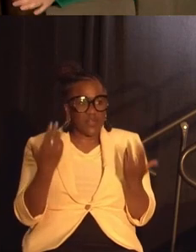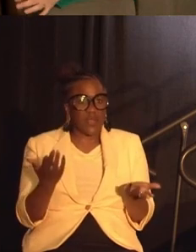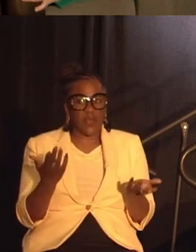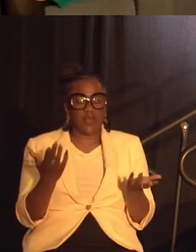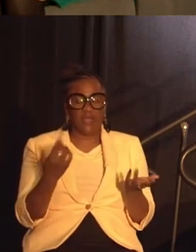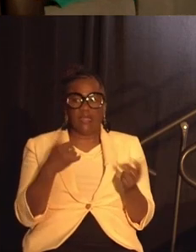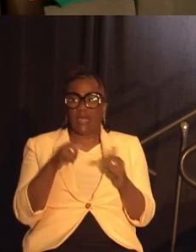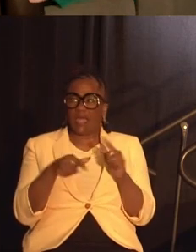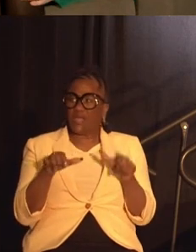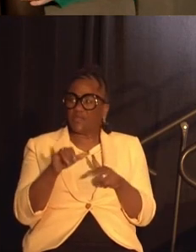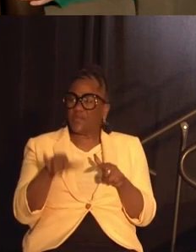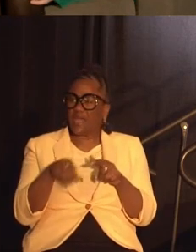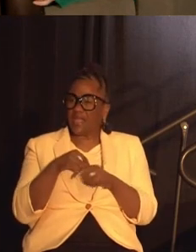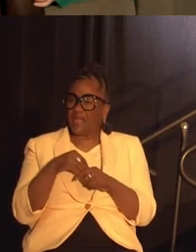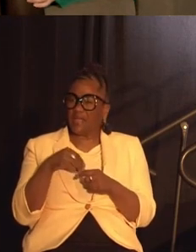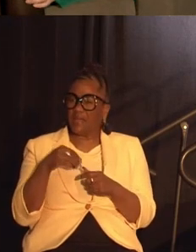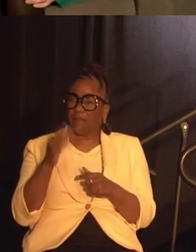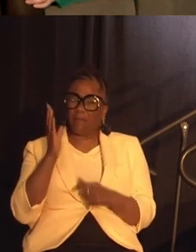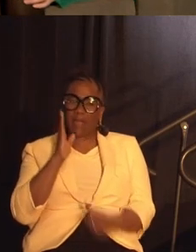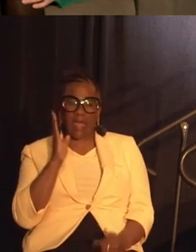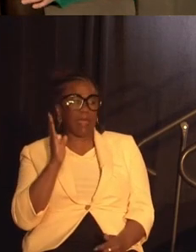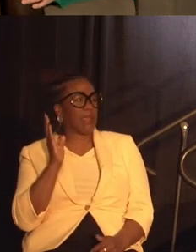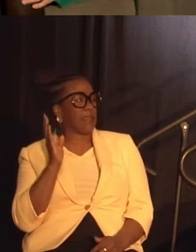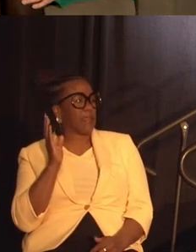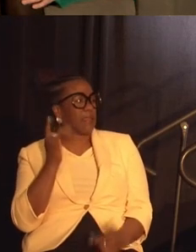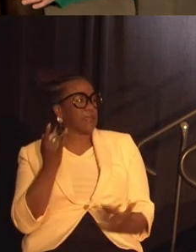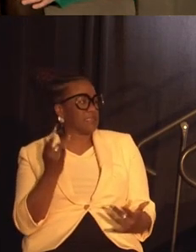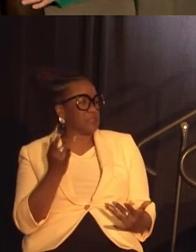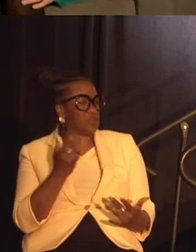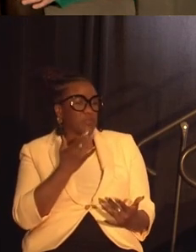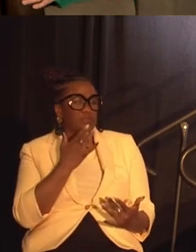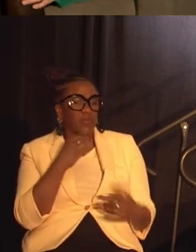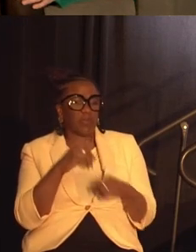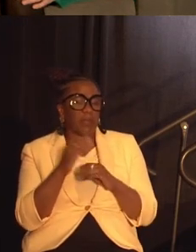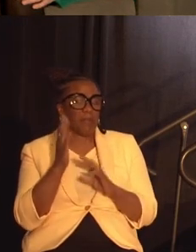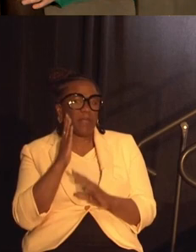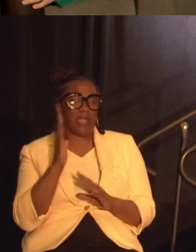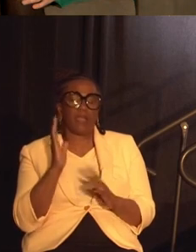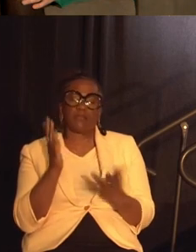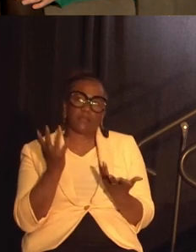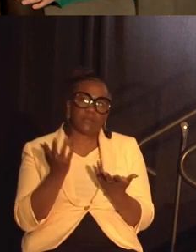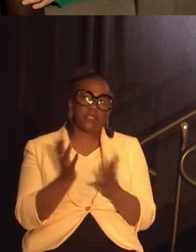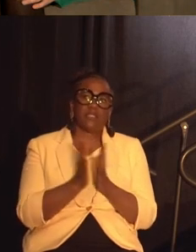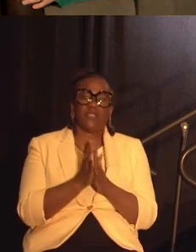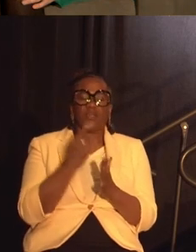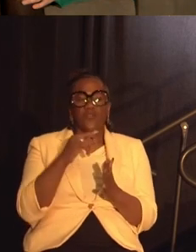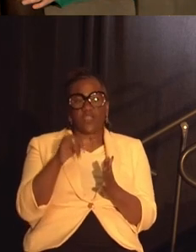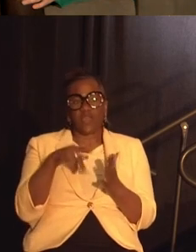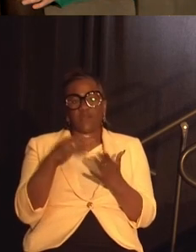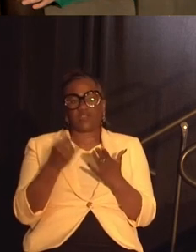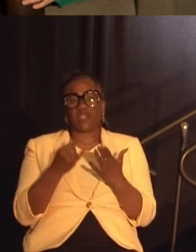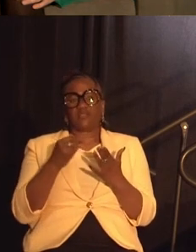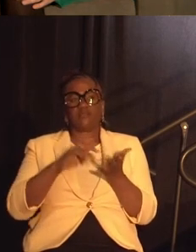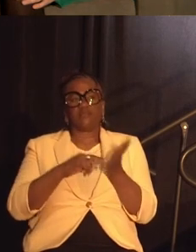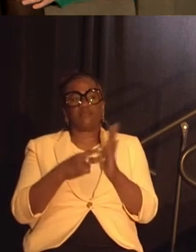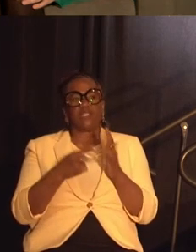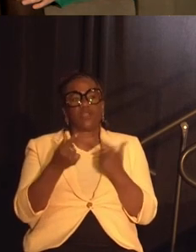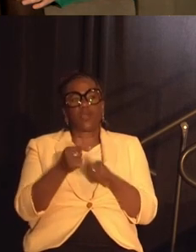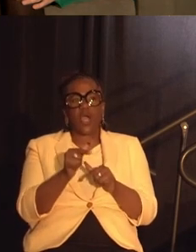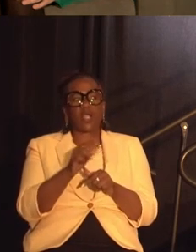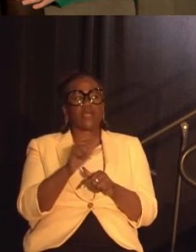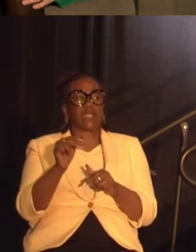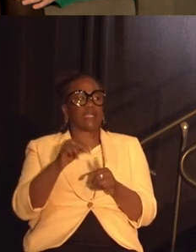and you can't do that in bed or anything. There's no really an environment. It's so I guess for that project, it would be, like, garden